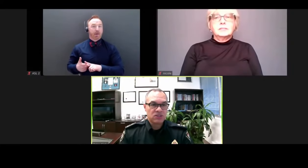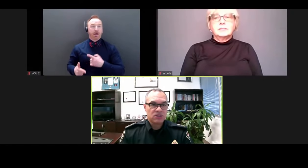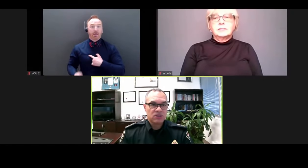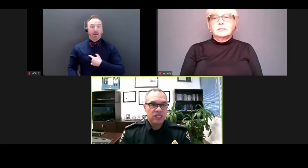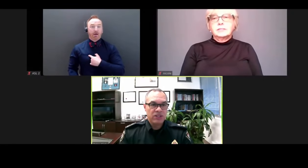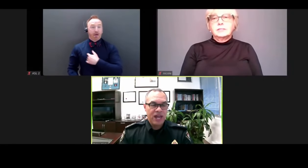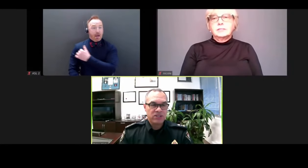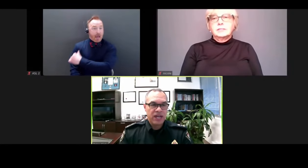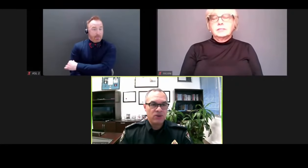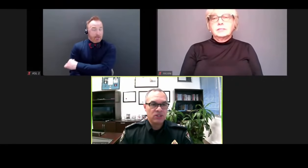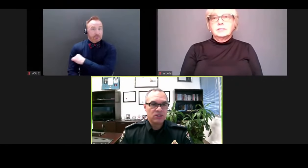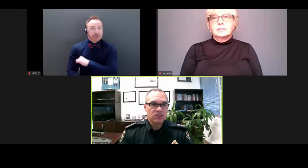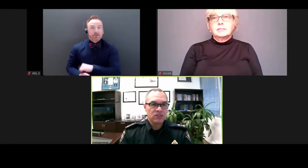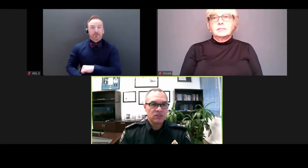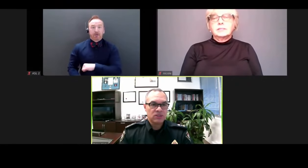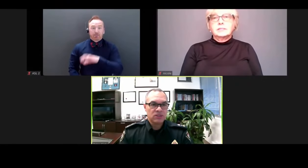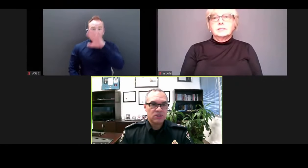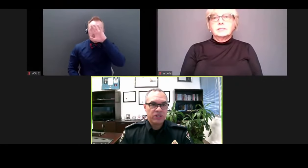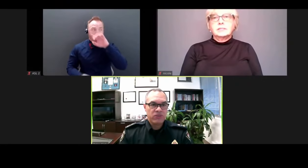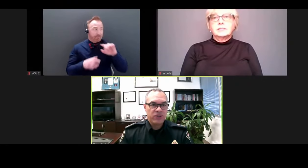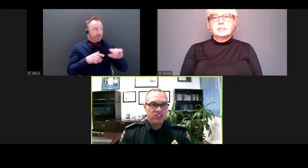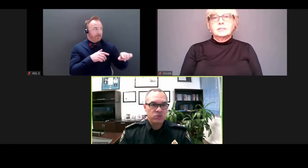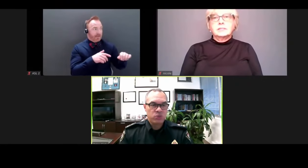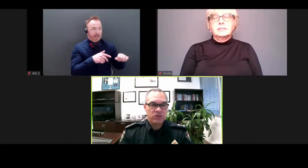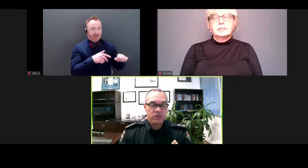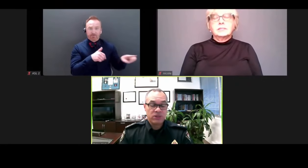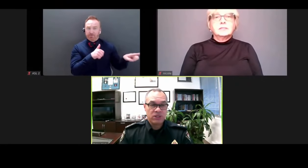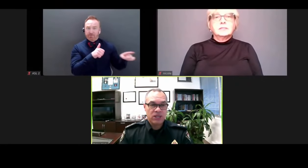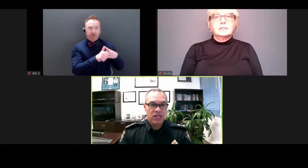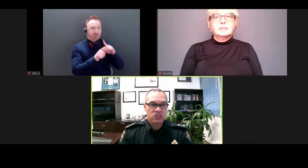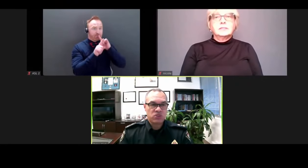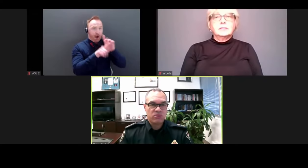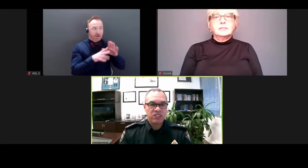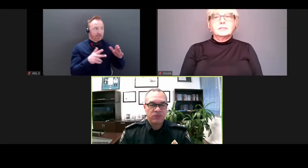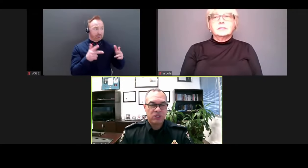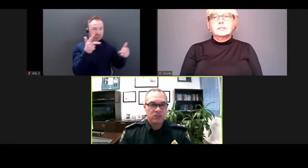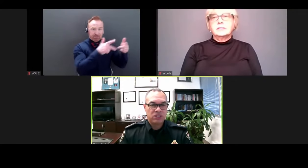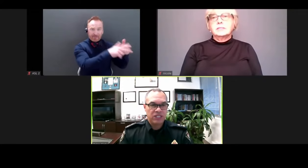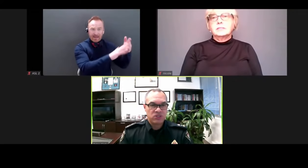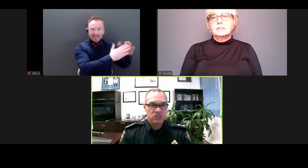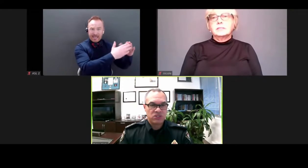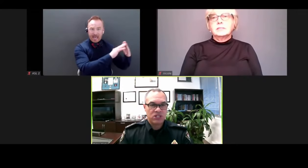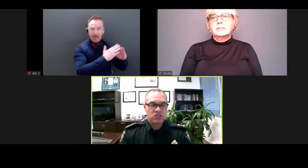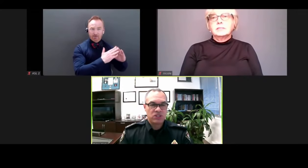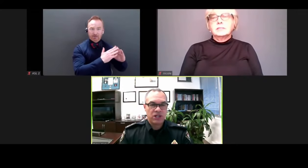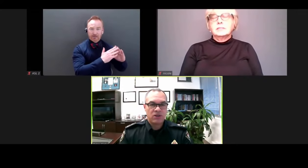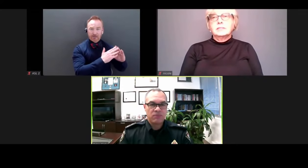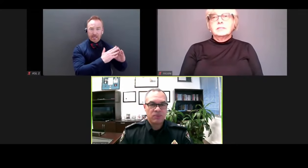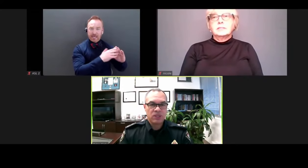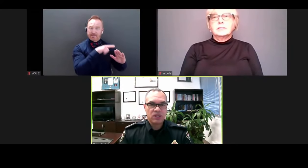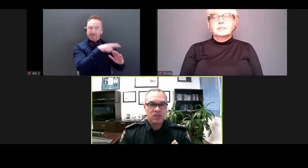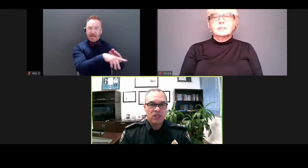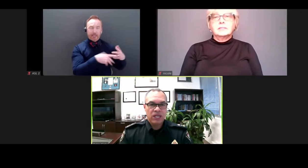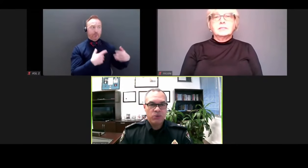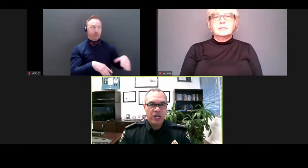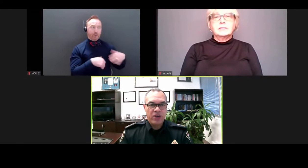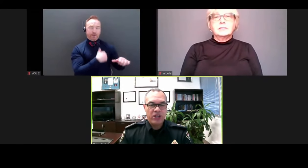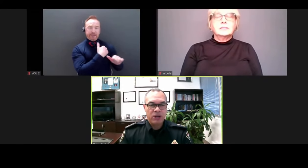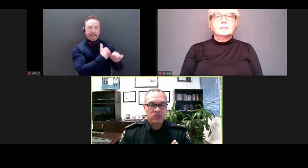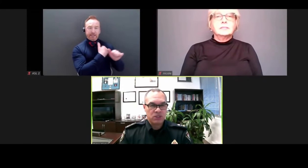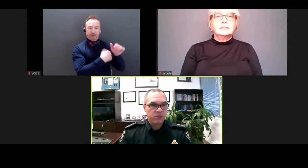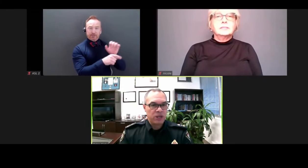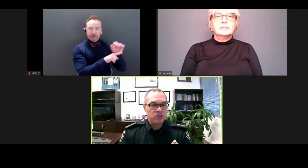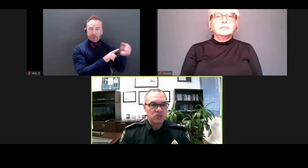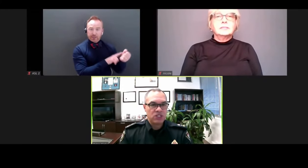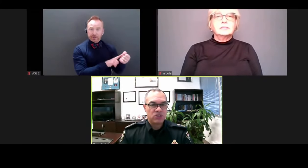residents in that town. They're faced with an extremely difficult and dangerous situation there. And we're hearing